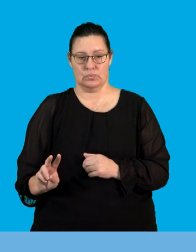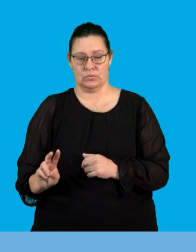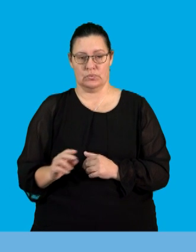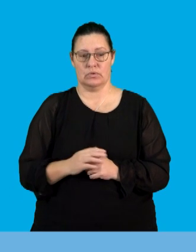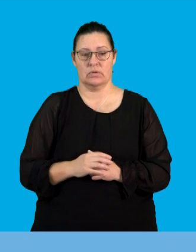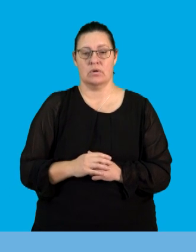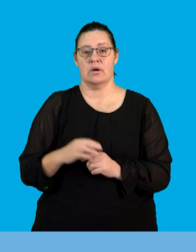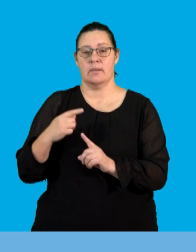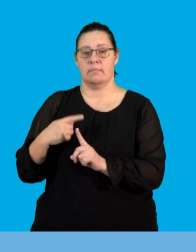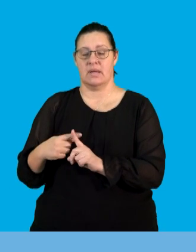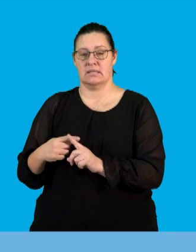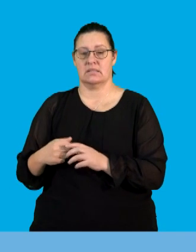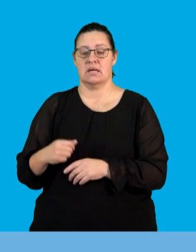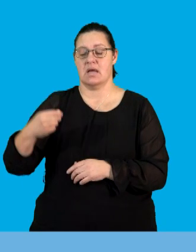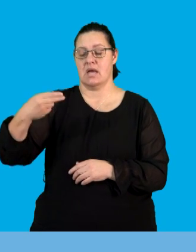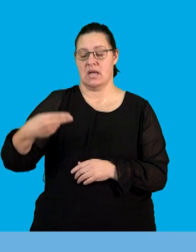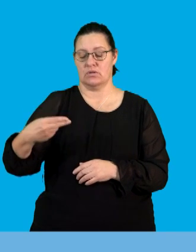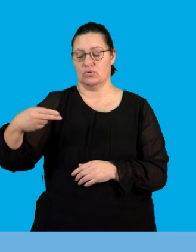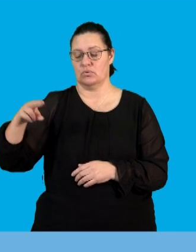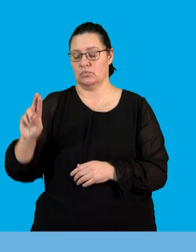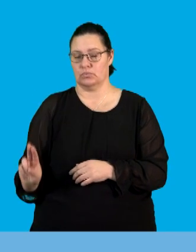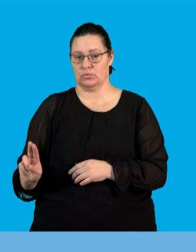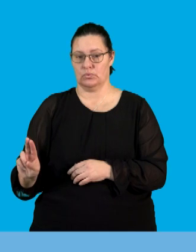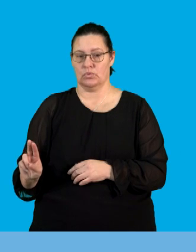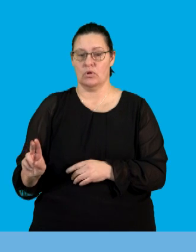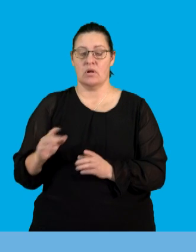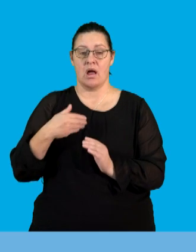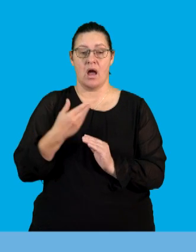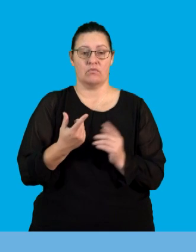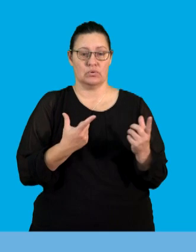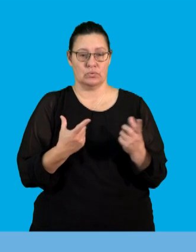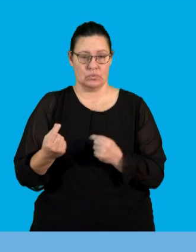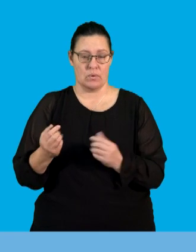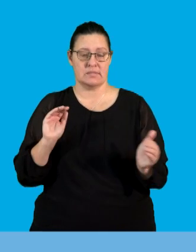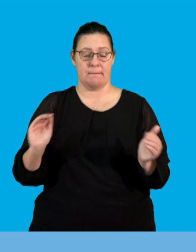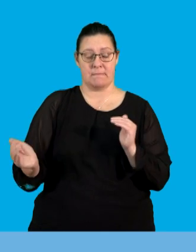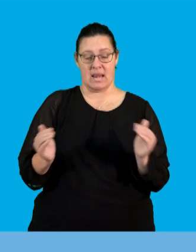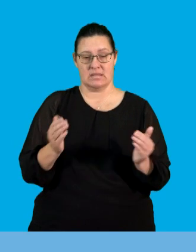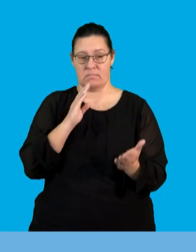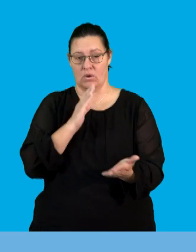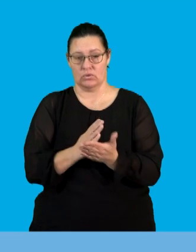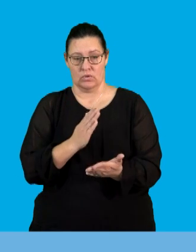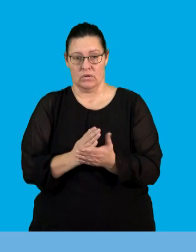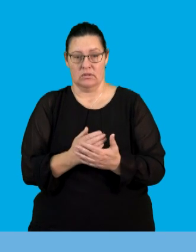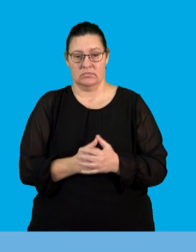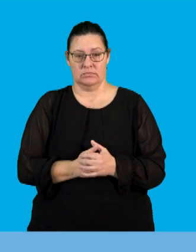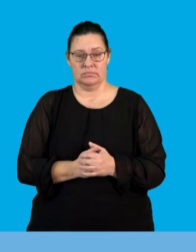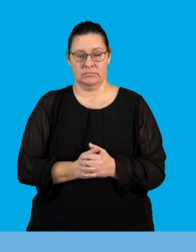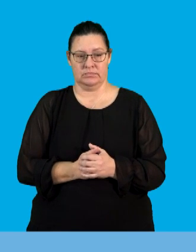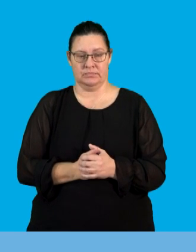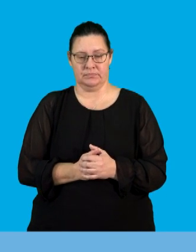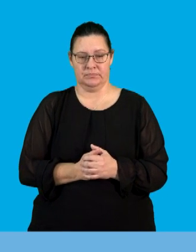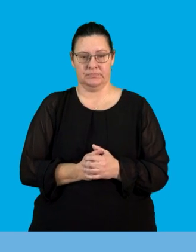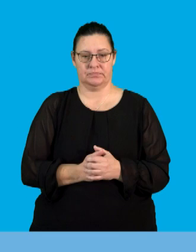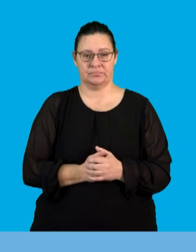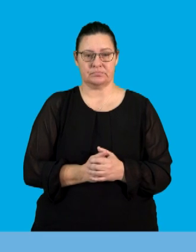CaCl2 plus H2. Then after having done that, we need to make sure that the number of